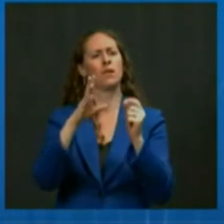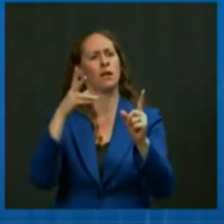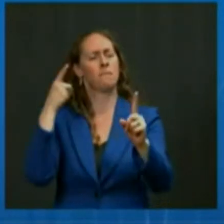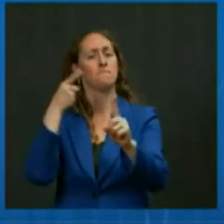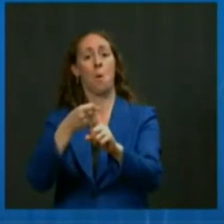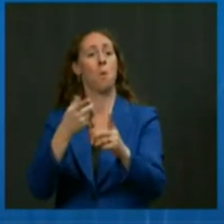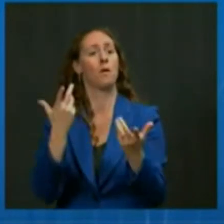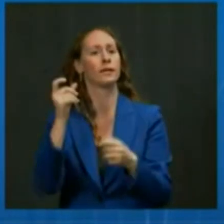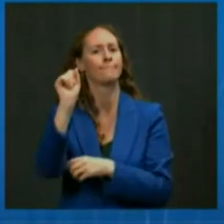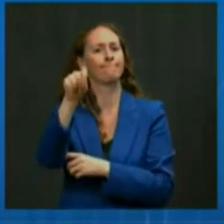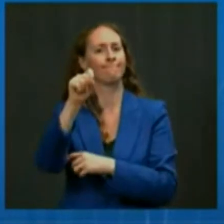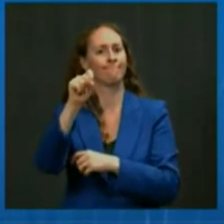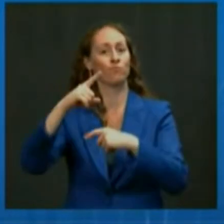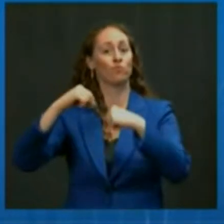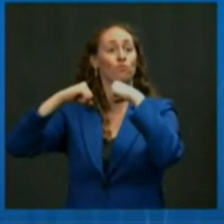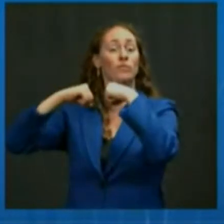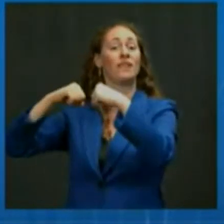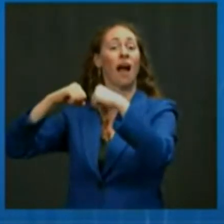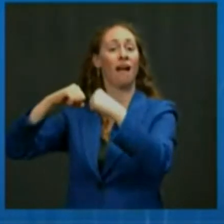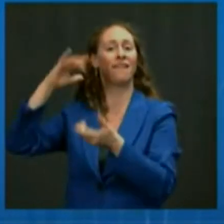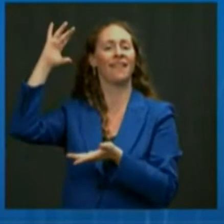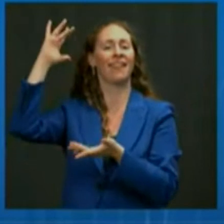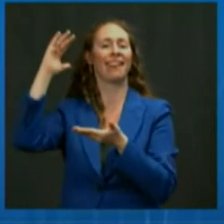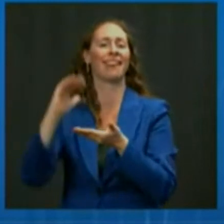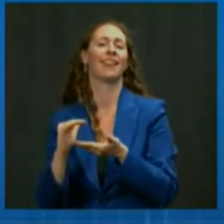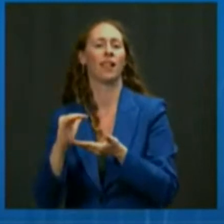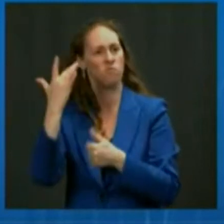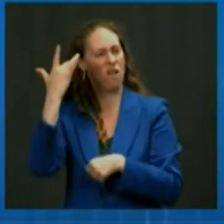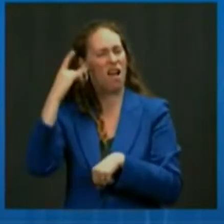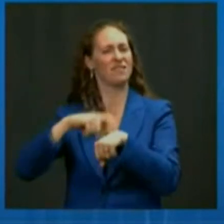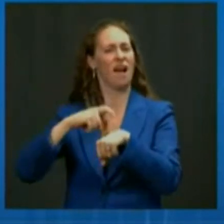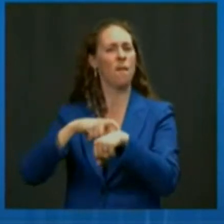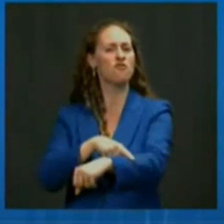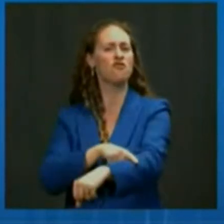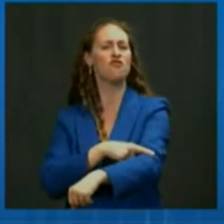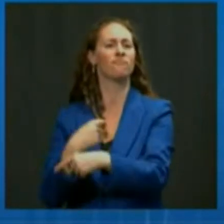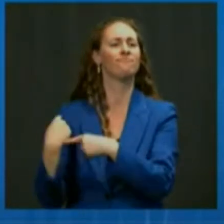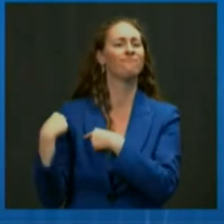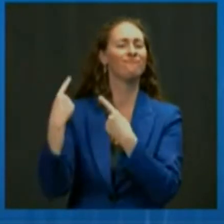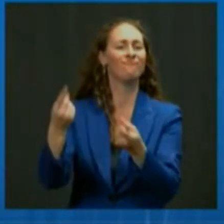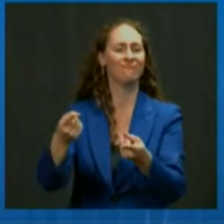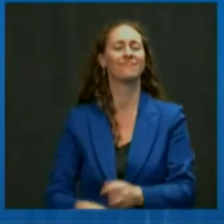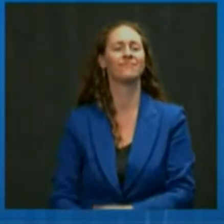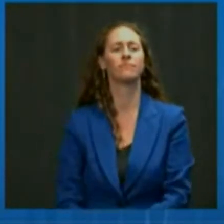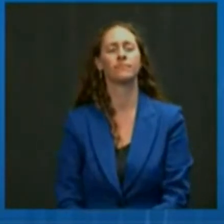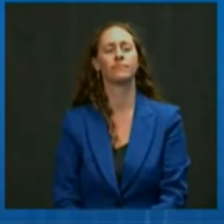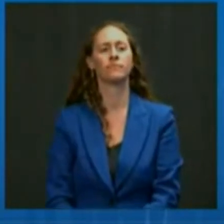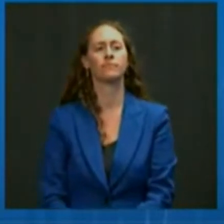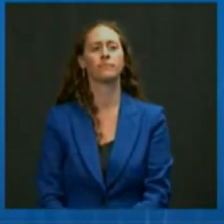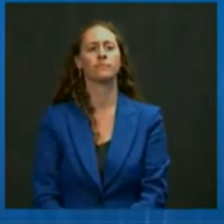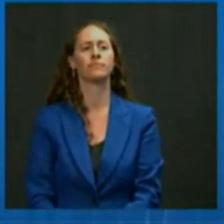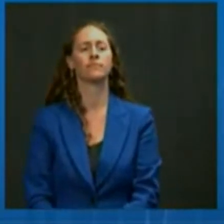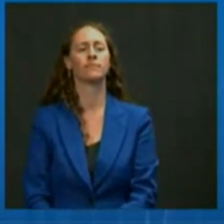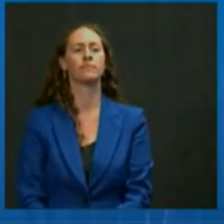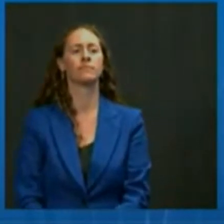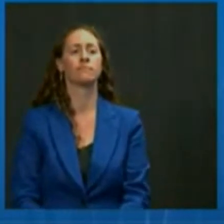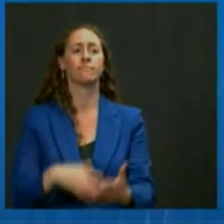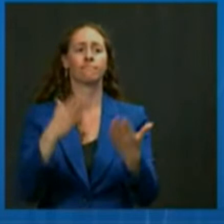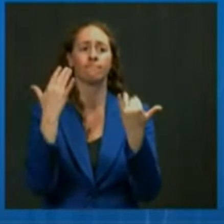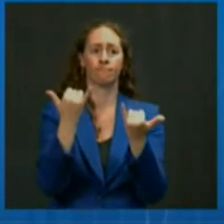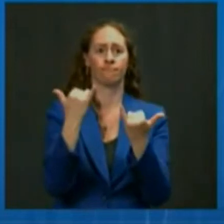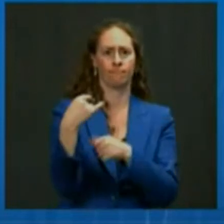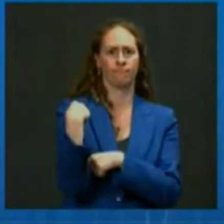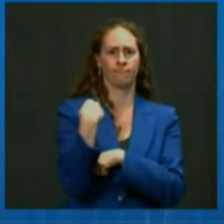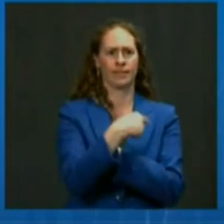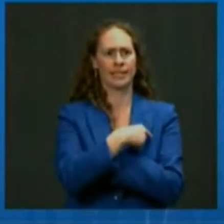Importantly, though, despite waning vaccine effectiveness against infection, data analyzed through July continue to